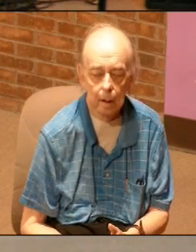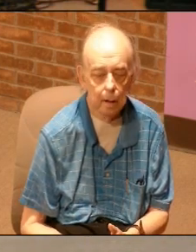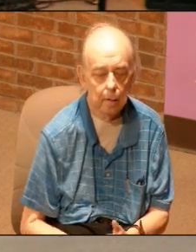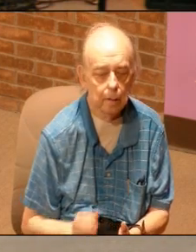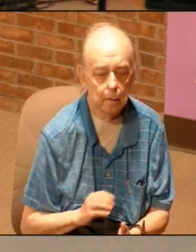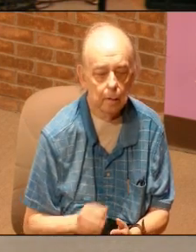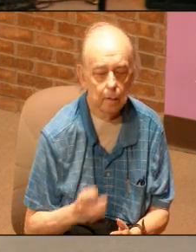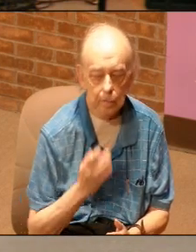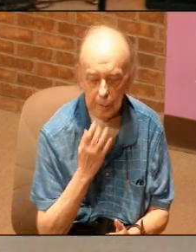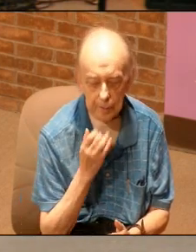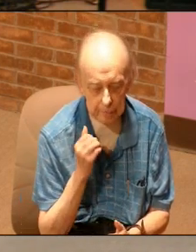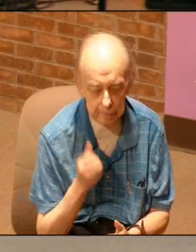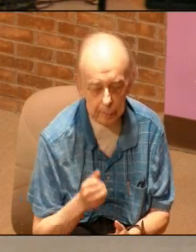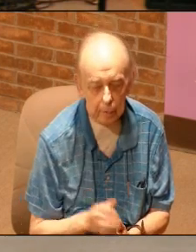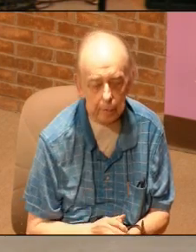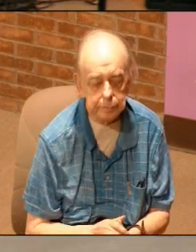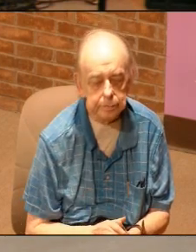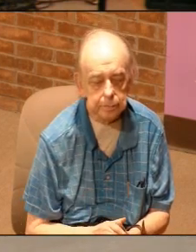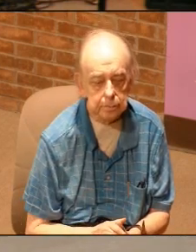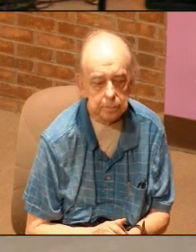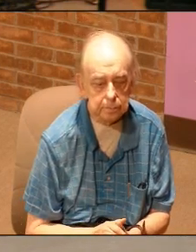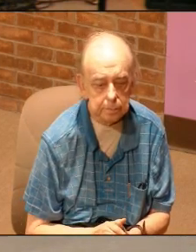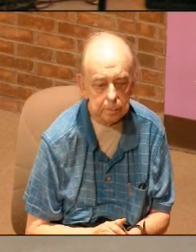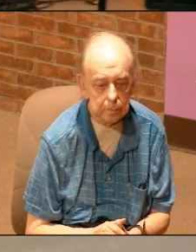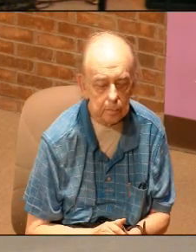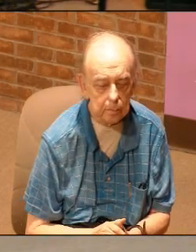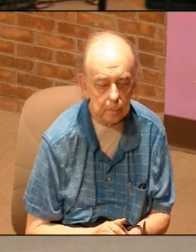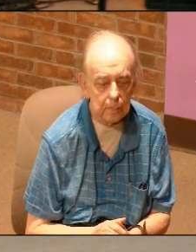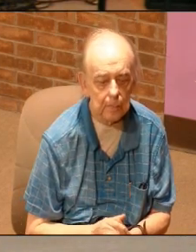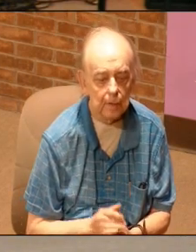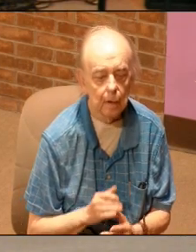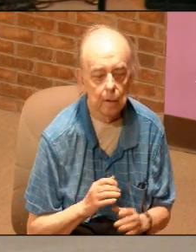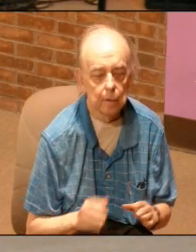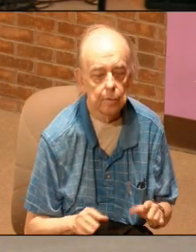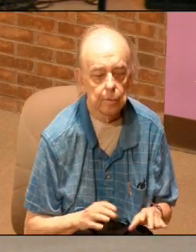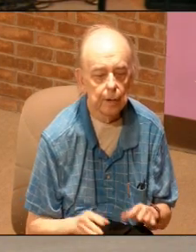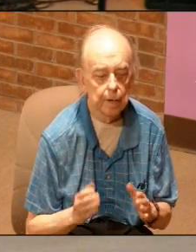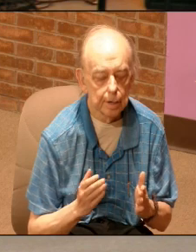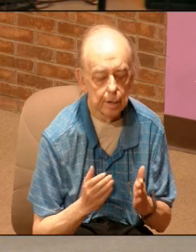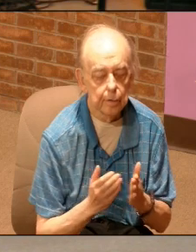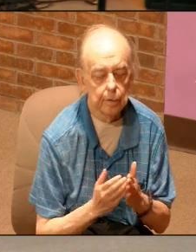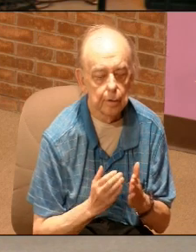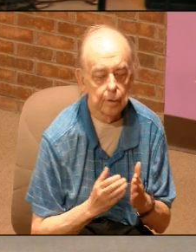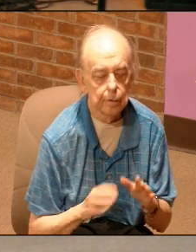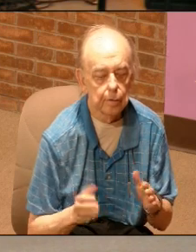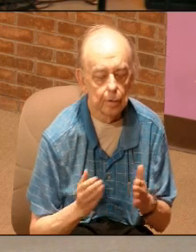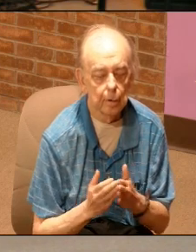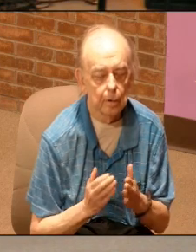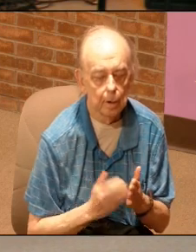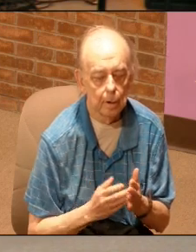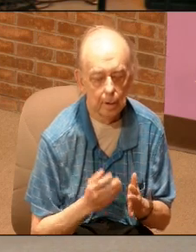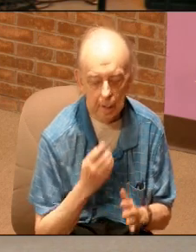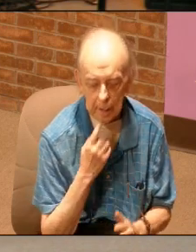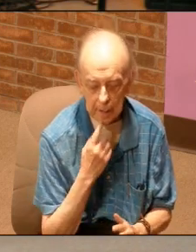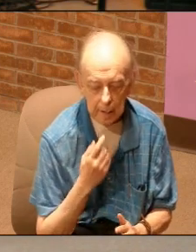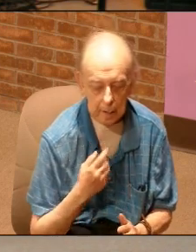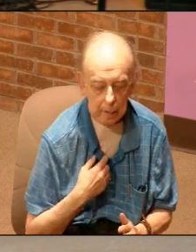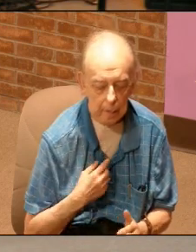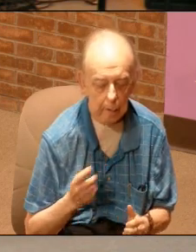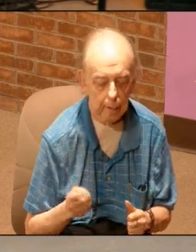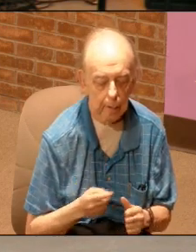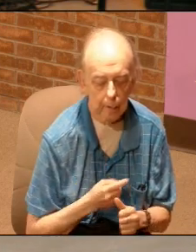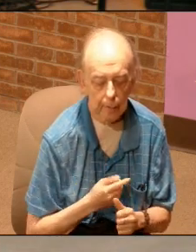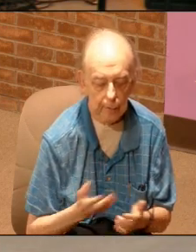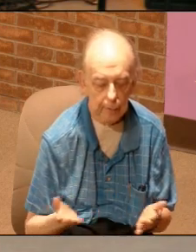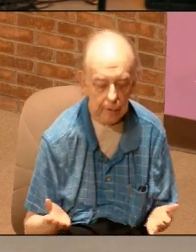Do me a favor tomorrow. Do a to-do list. And tell me what's the first thing on